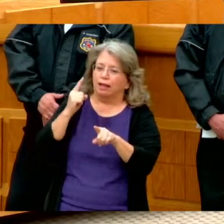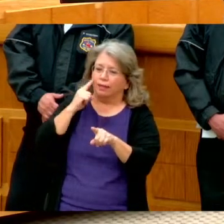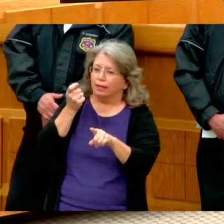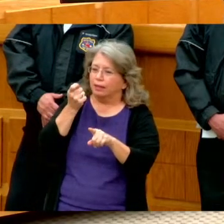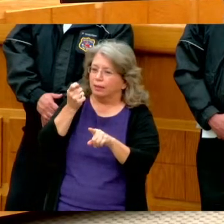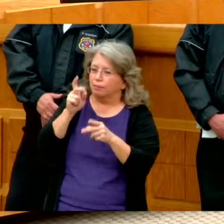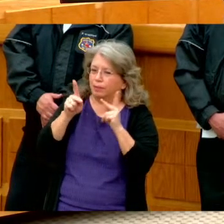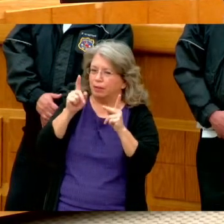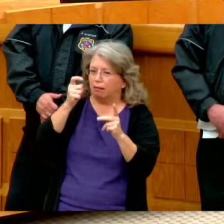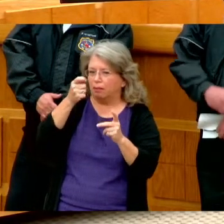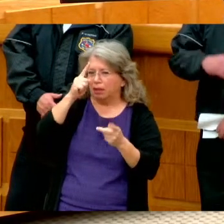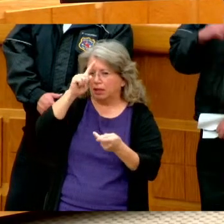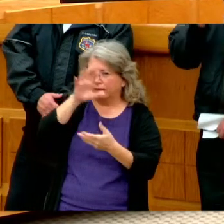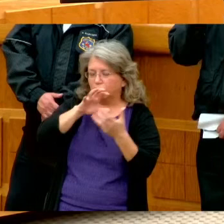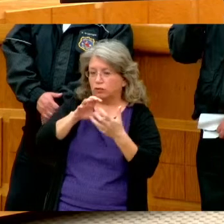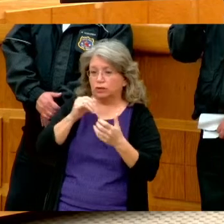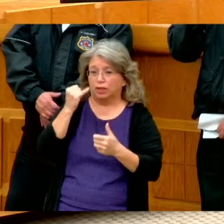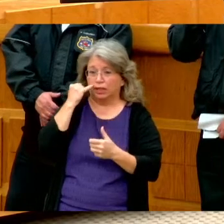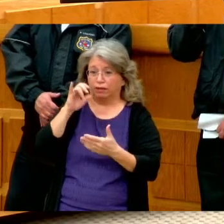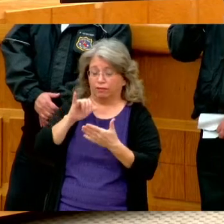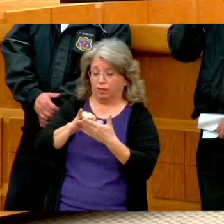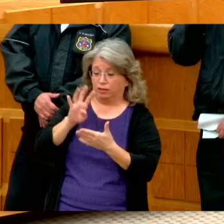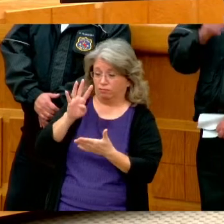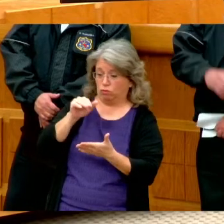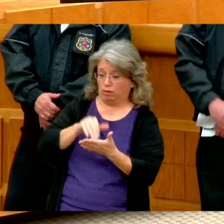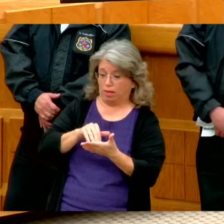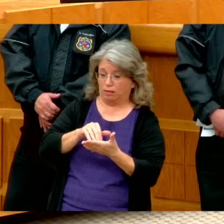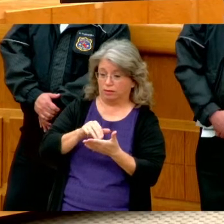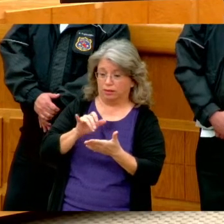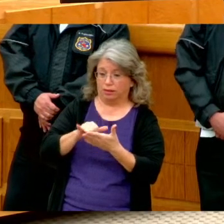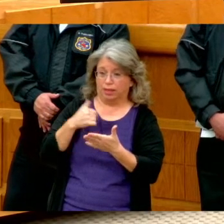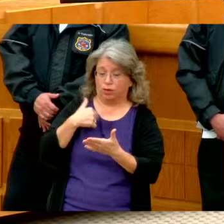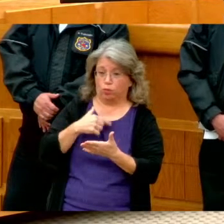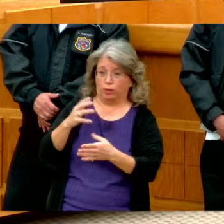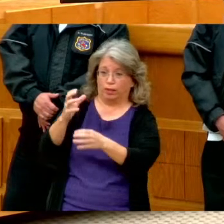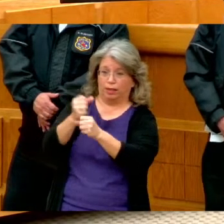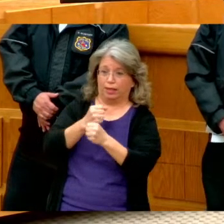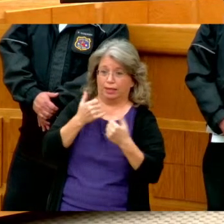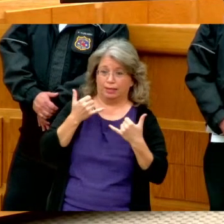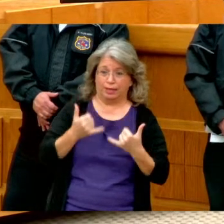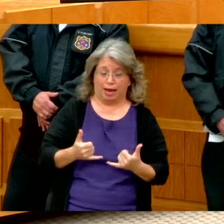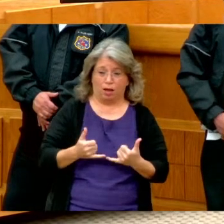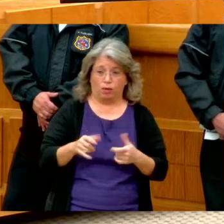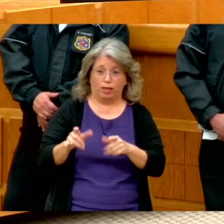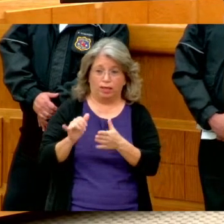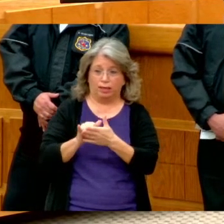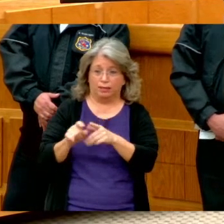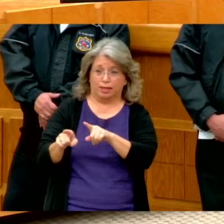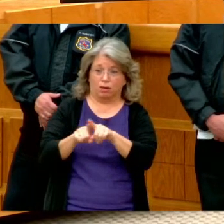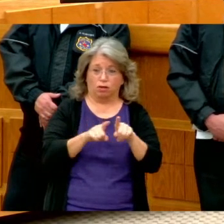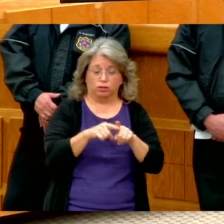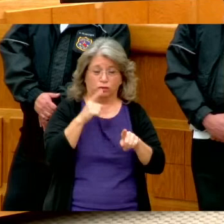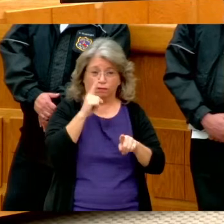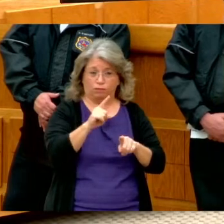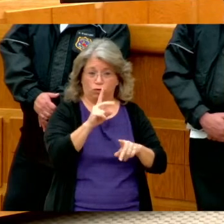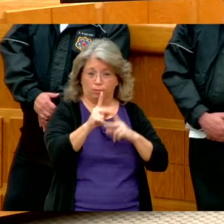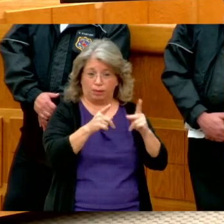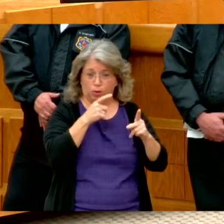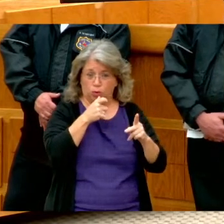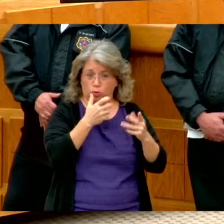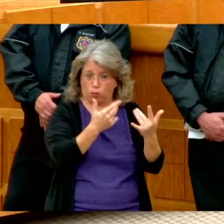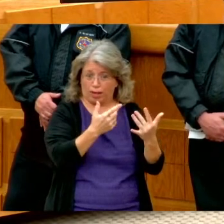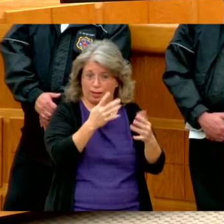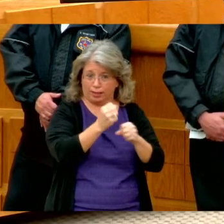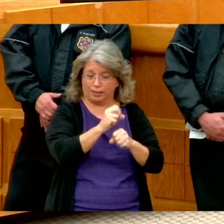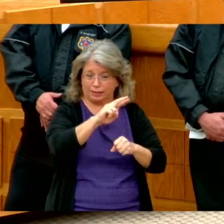this number that we're receiving now will also be a part for the people who are still waiting to receive their second shot of the